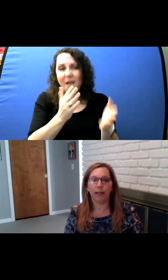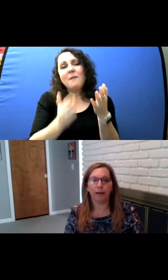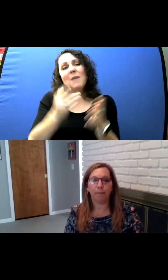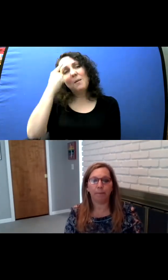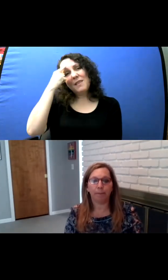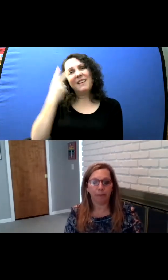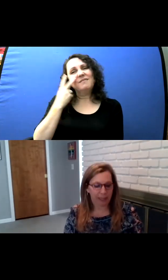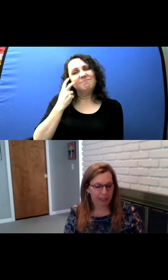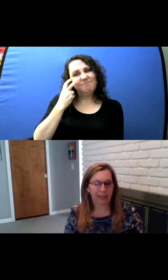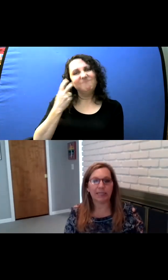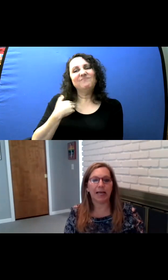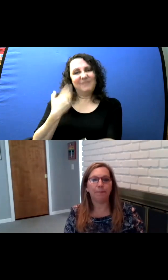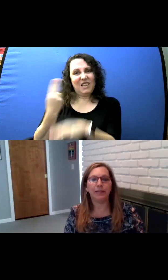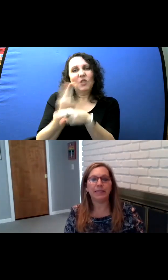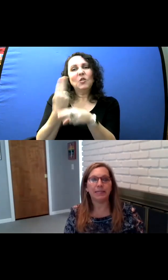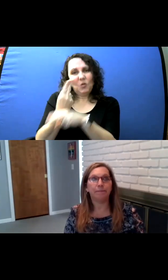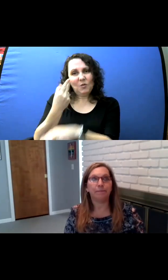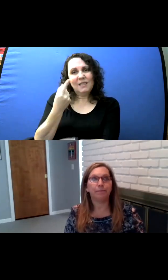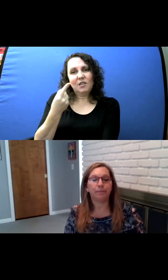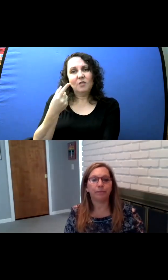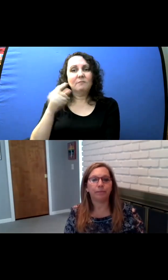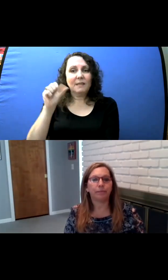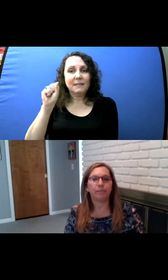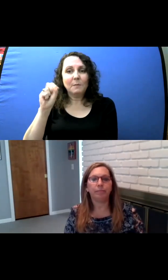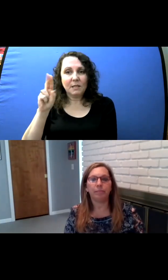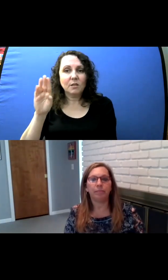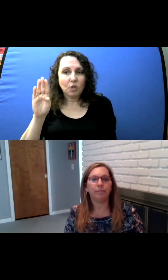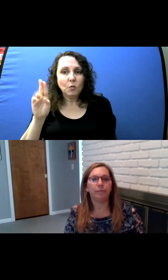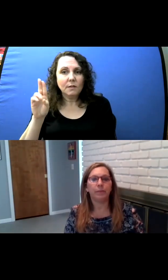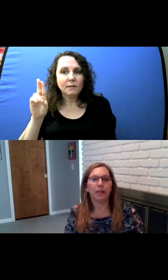for it. Next slide, please.